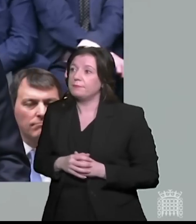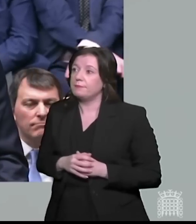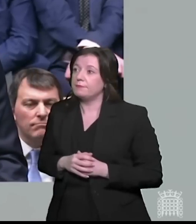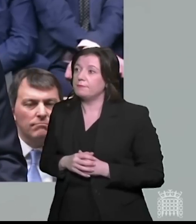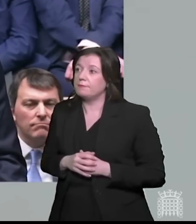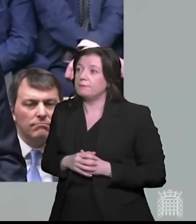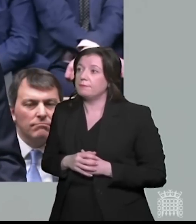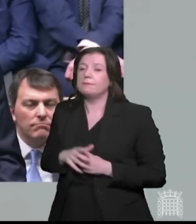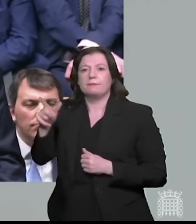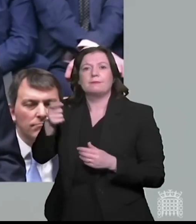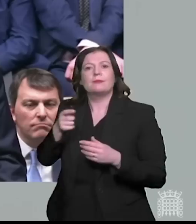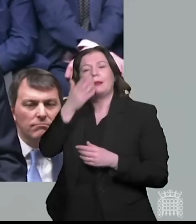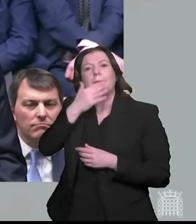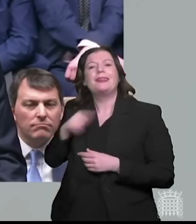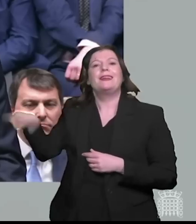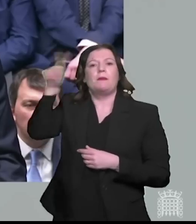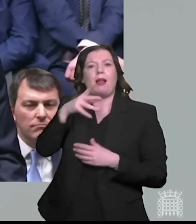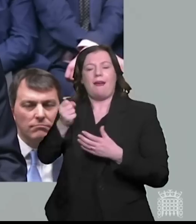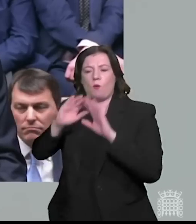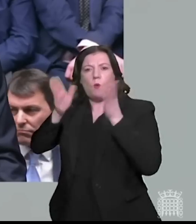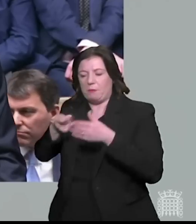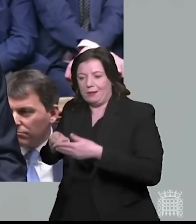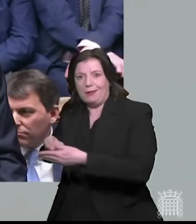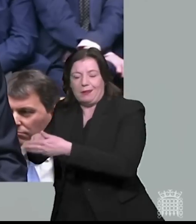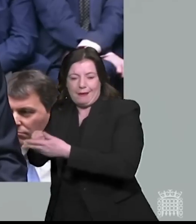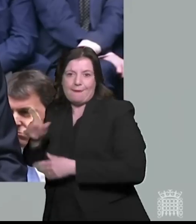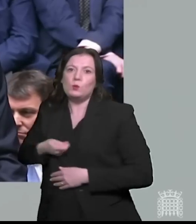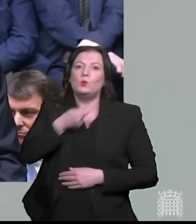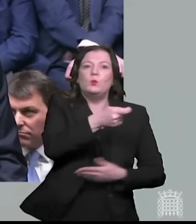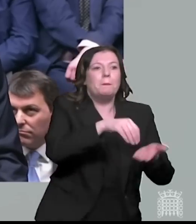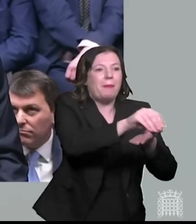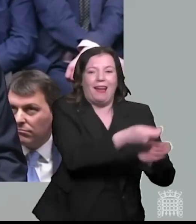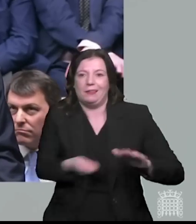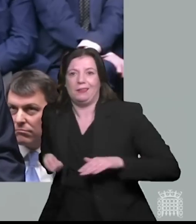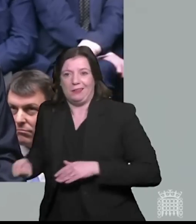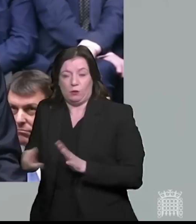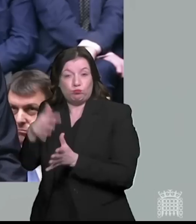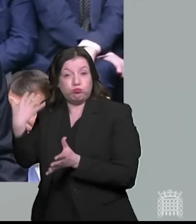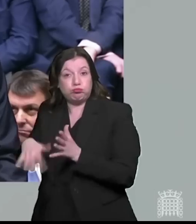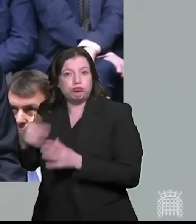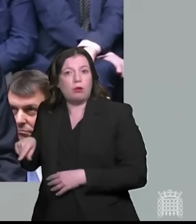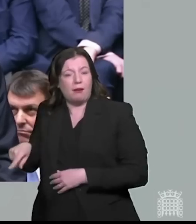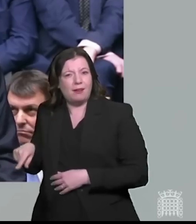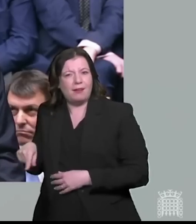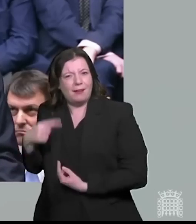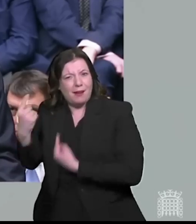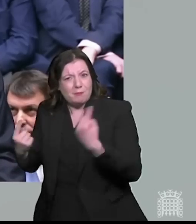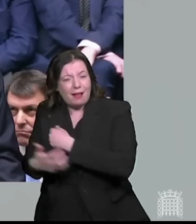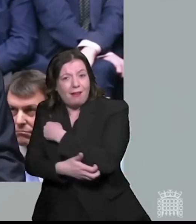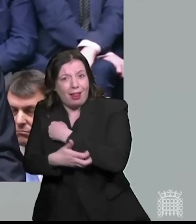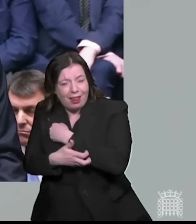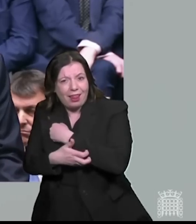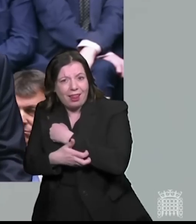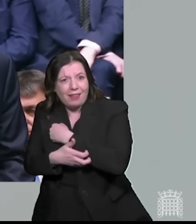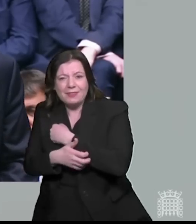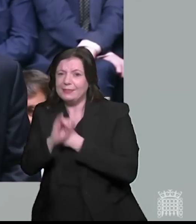households on prepayment meters. They're often the poorest households, but they currently pay more than comparable customers